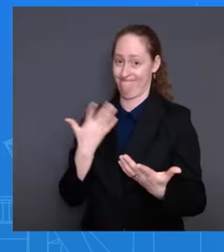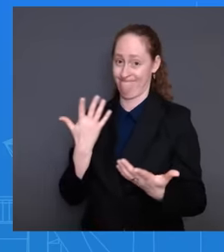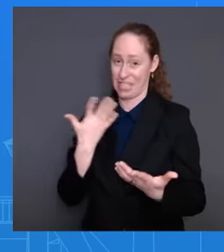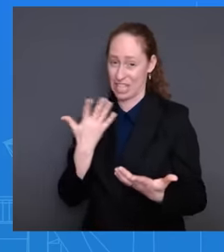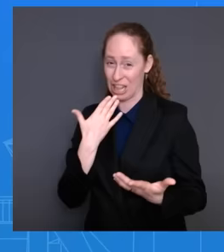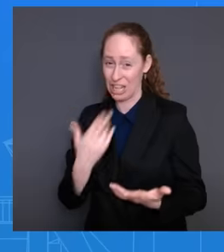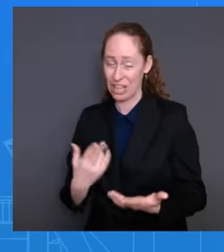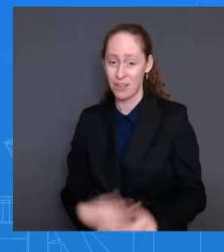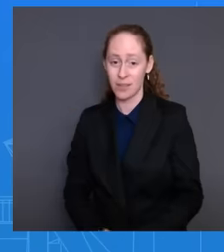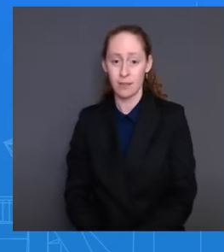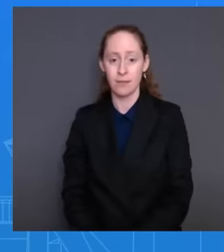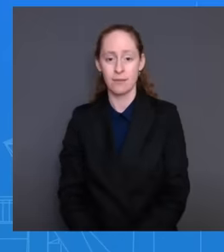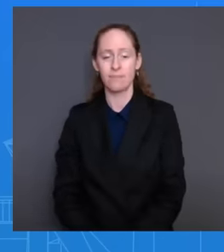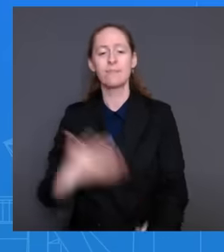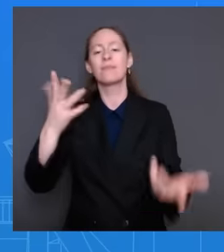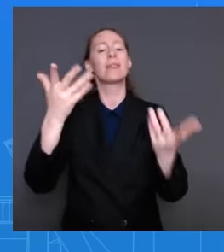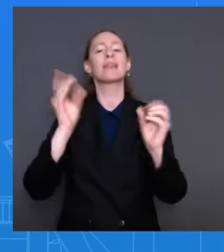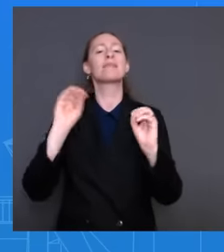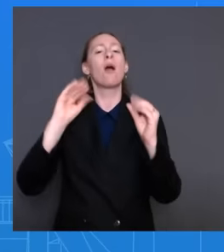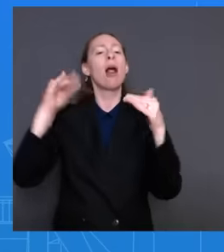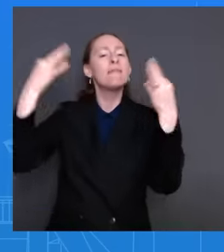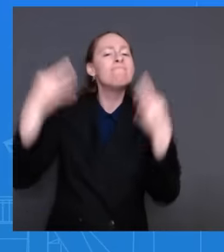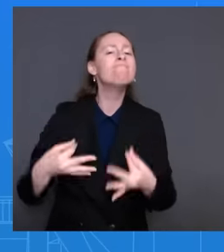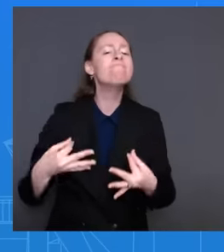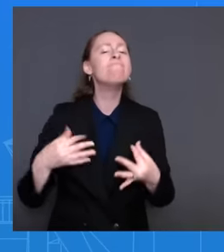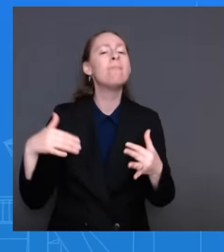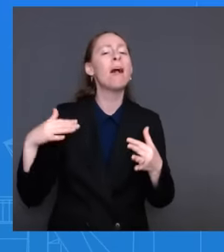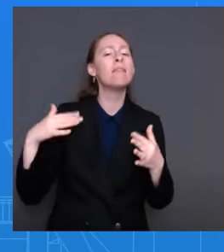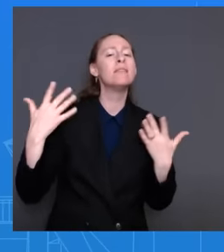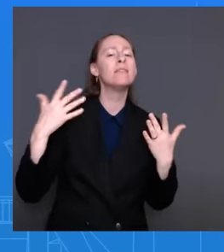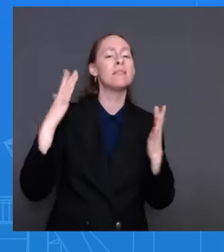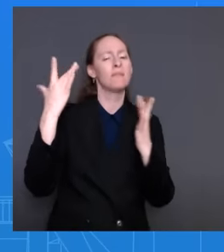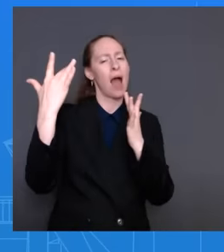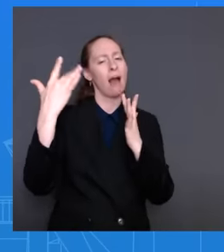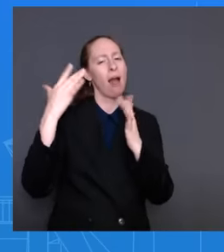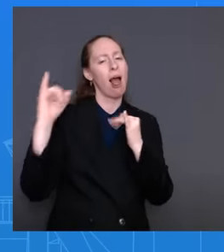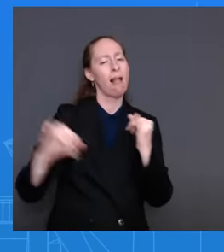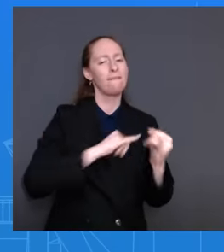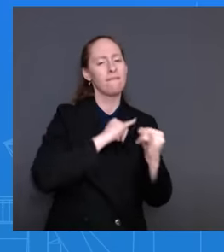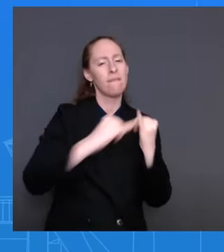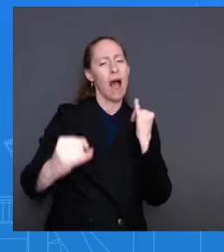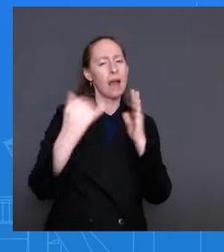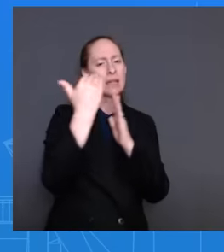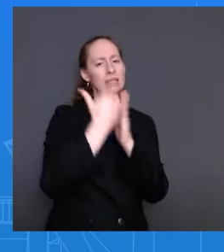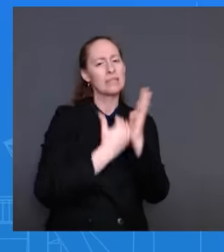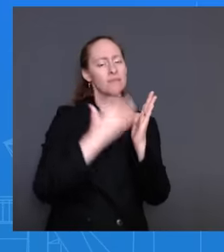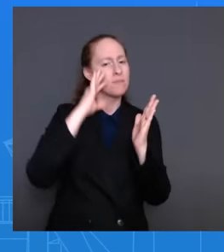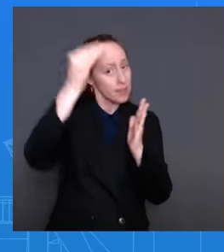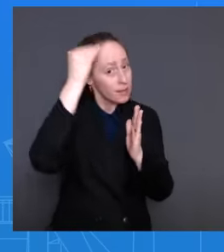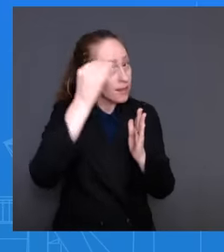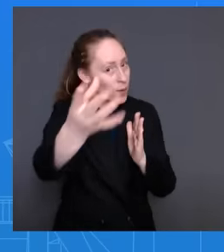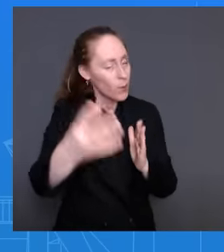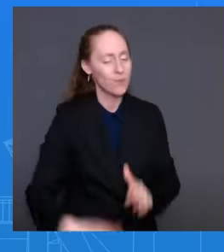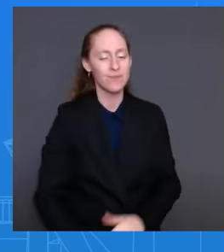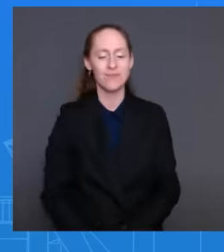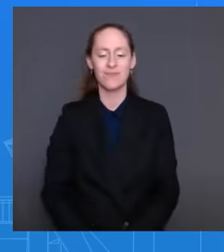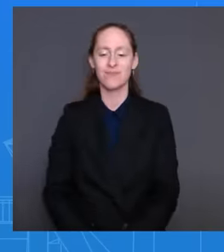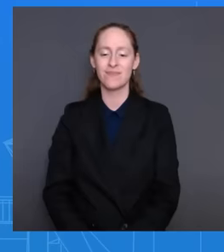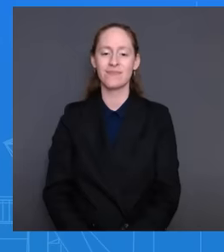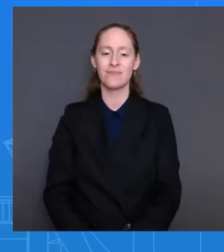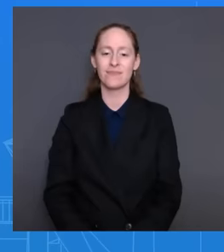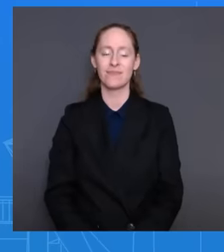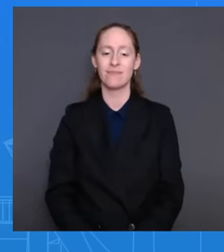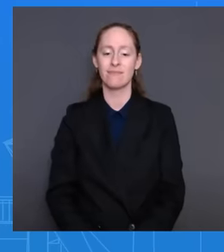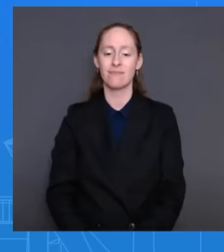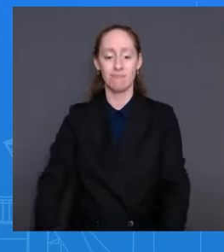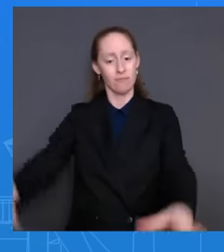don't have a final list. Once we have a final list, we'll be sharing that. Look, you know, the president is looking forward to hosting, as you just said, the first one in a